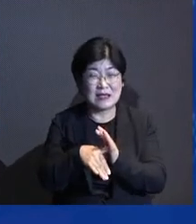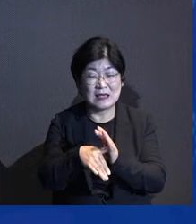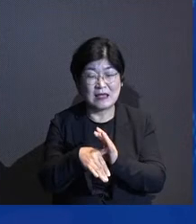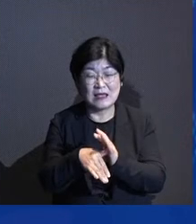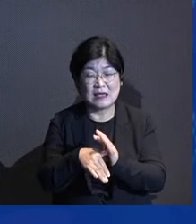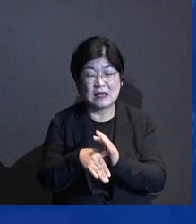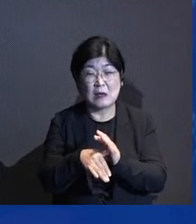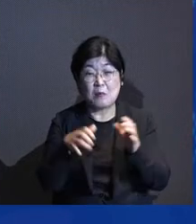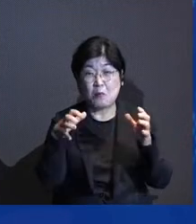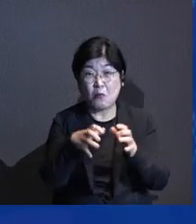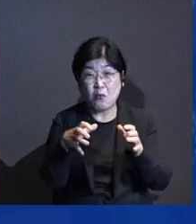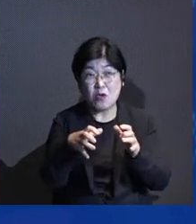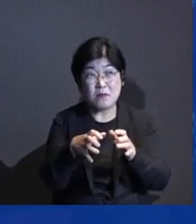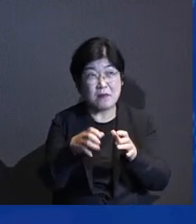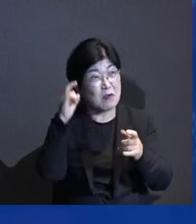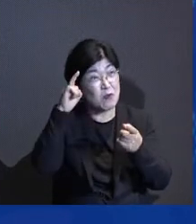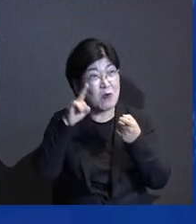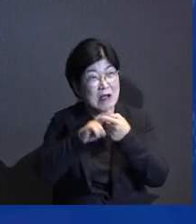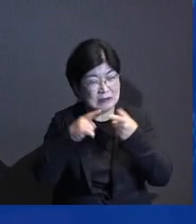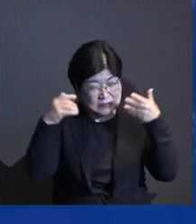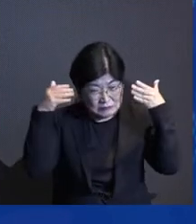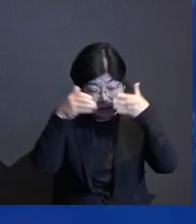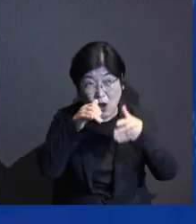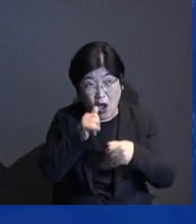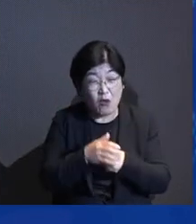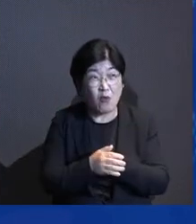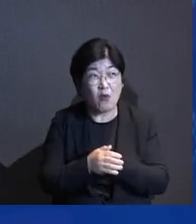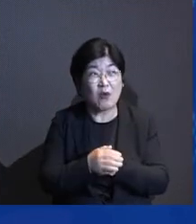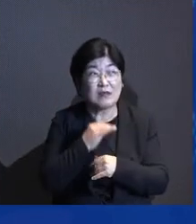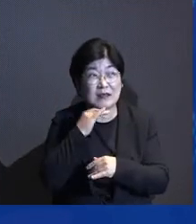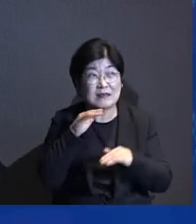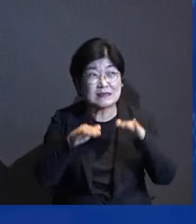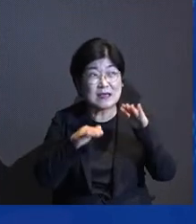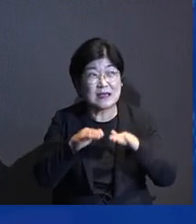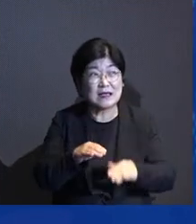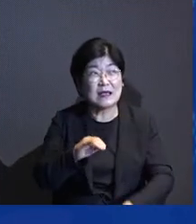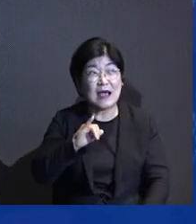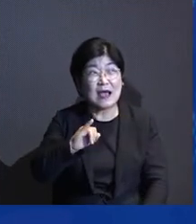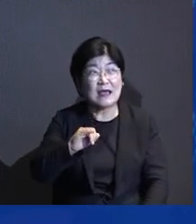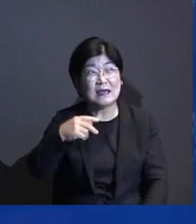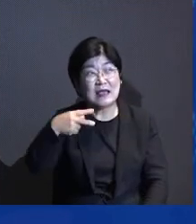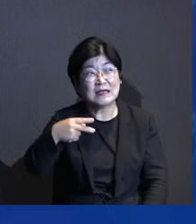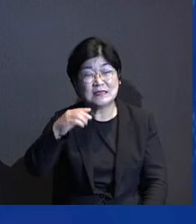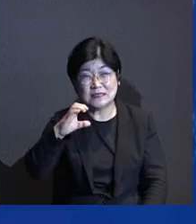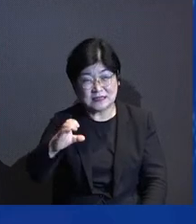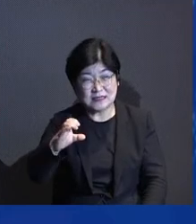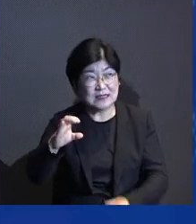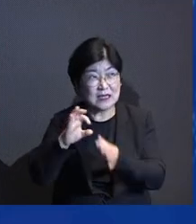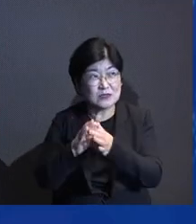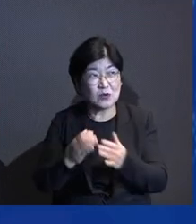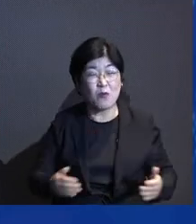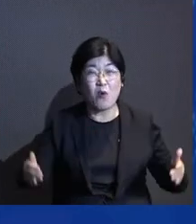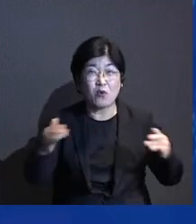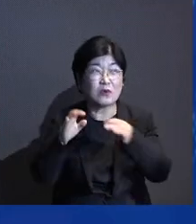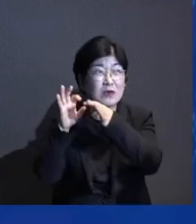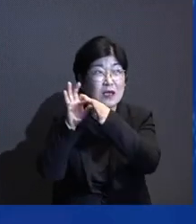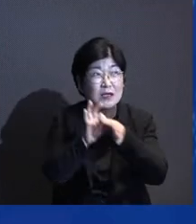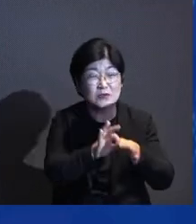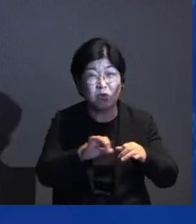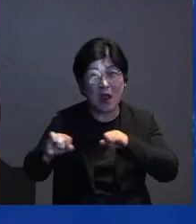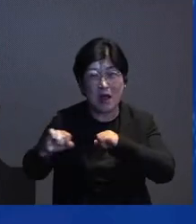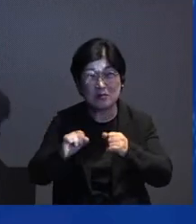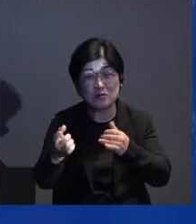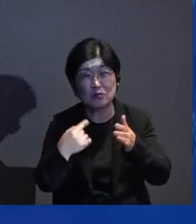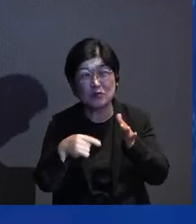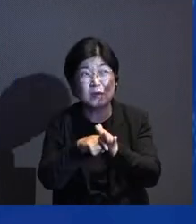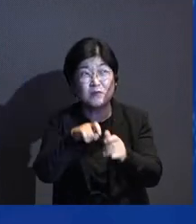ISHC, and it is a model of sustainable, inclusive, and cost-effective community-driven development